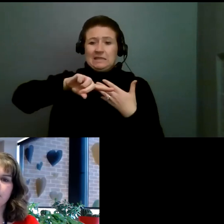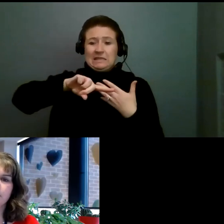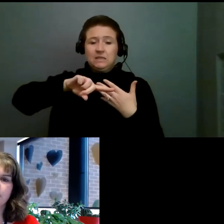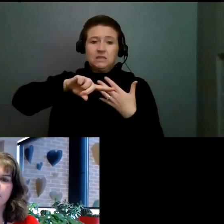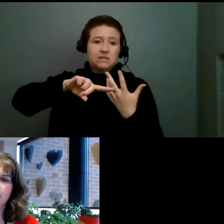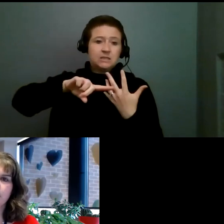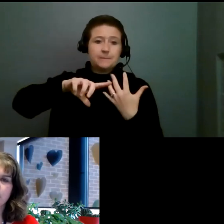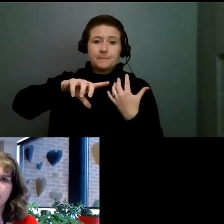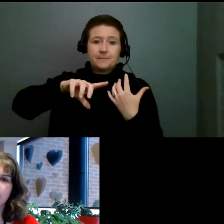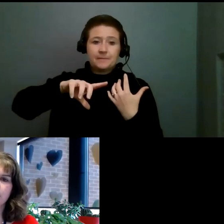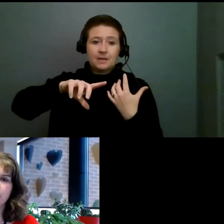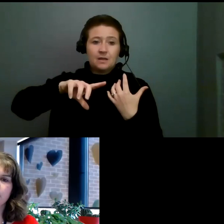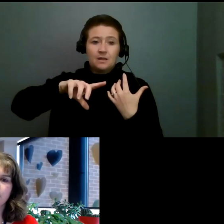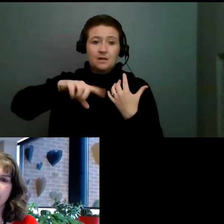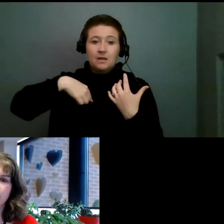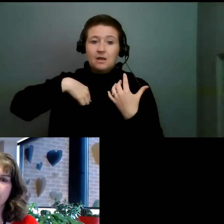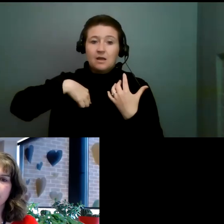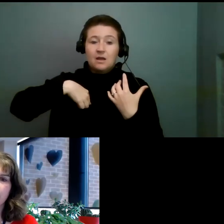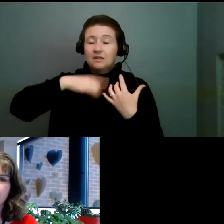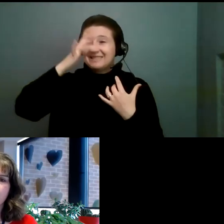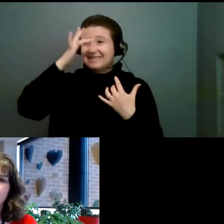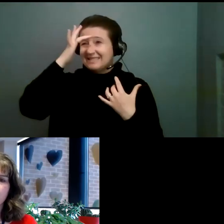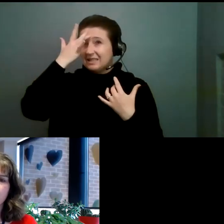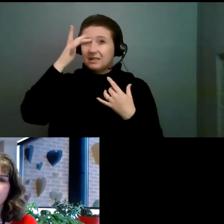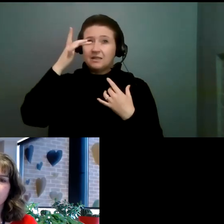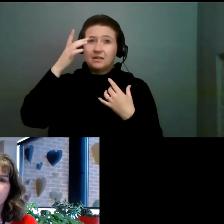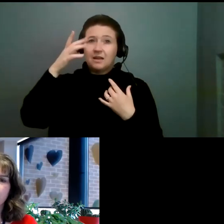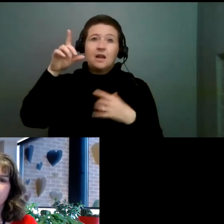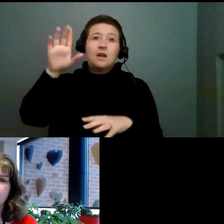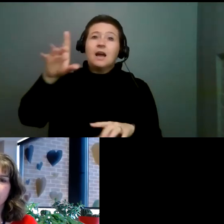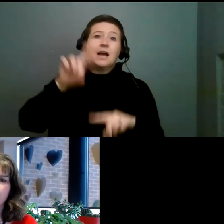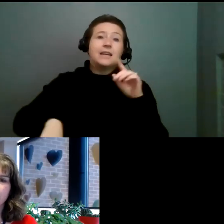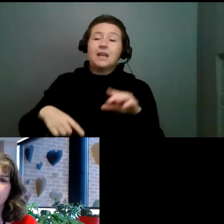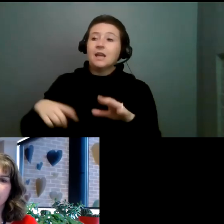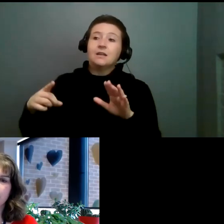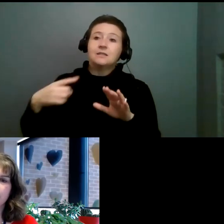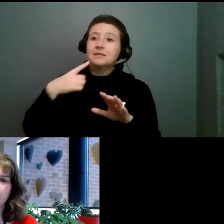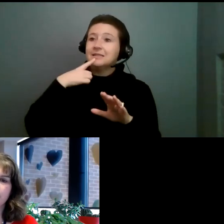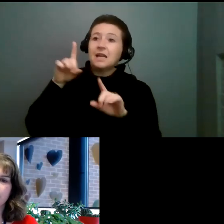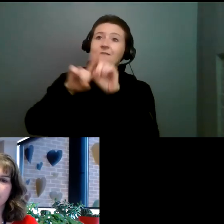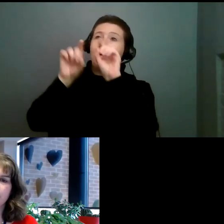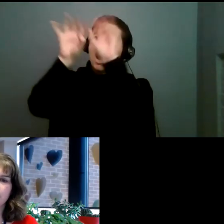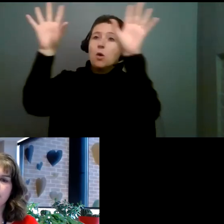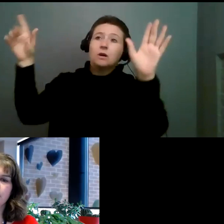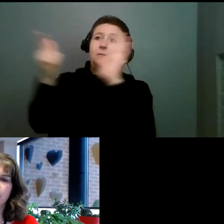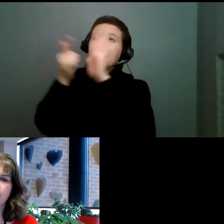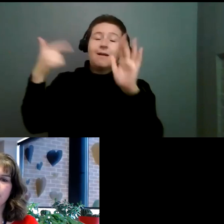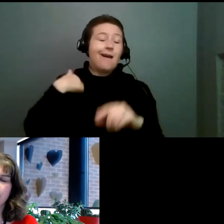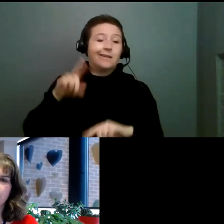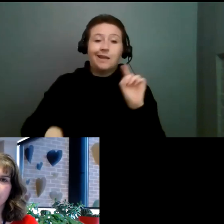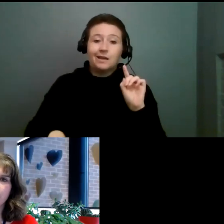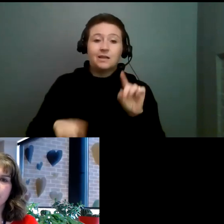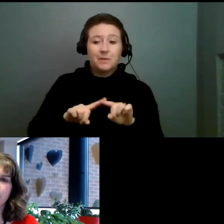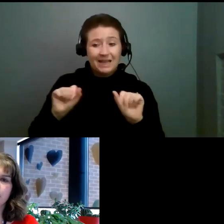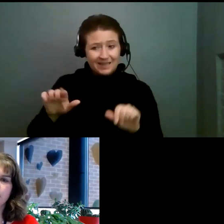can't ban the fireworks show. All I can do is ask the organizers to consider very carefully whether they